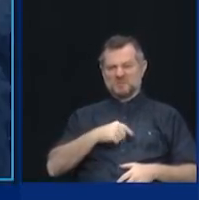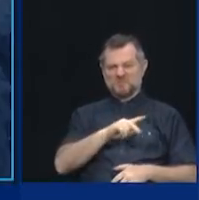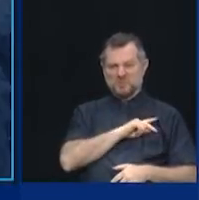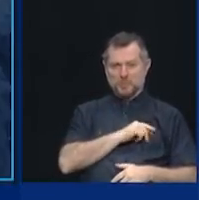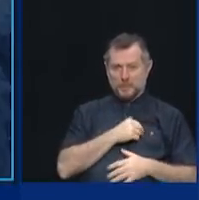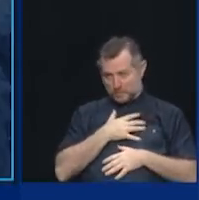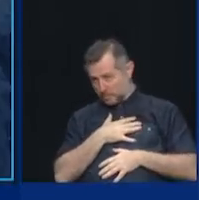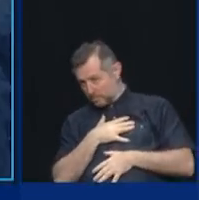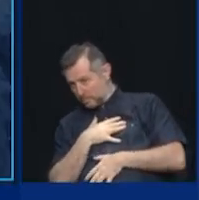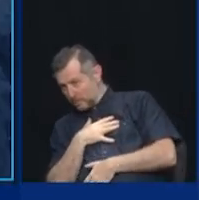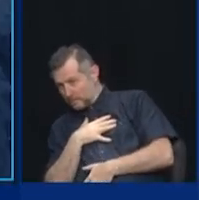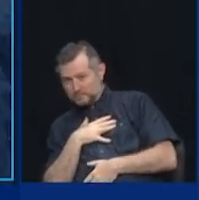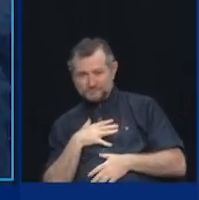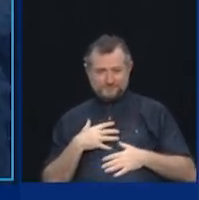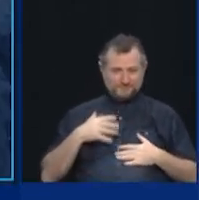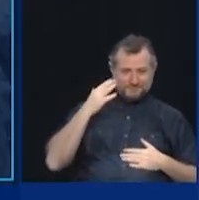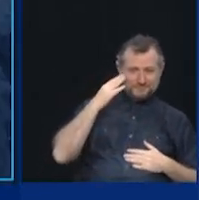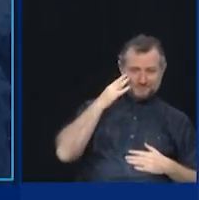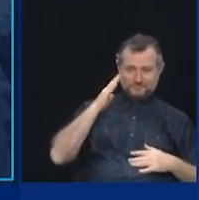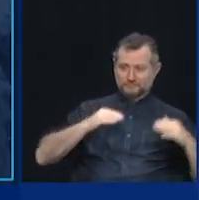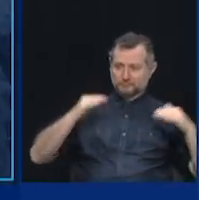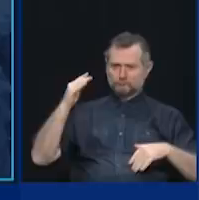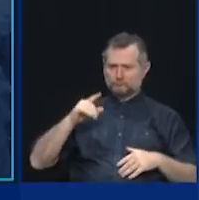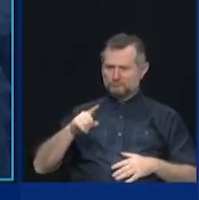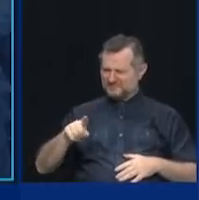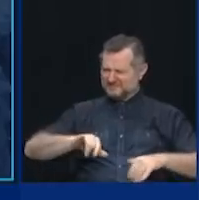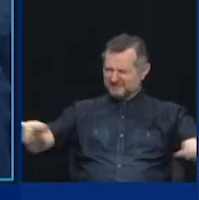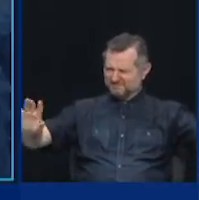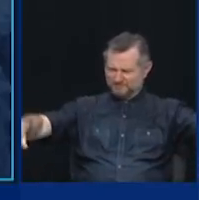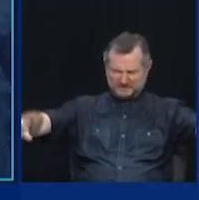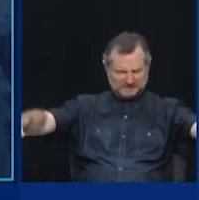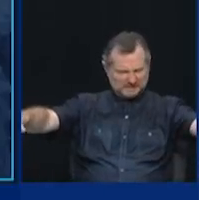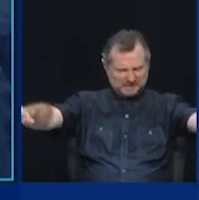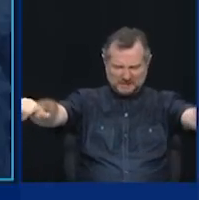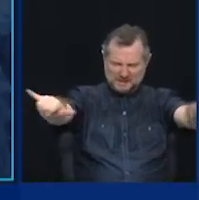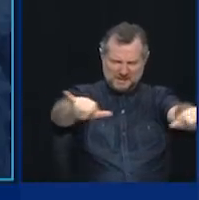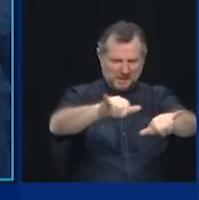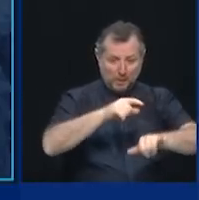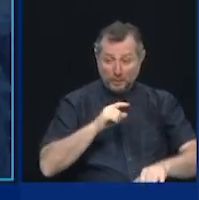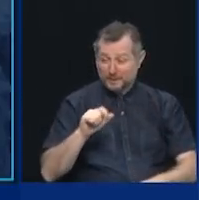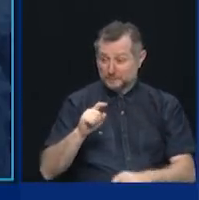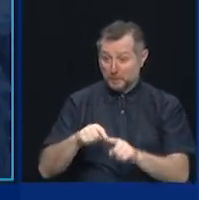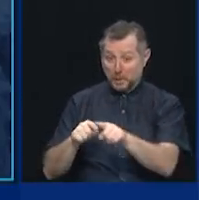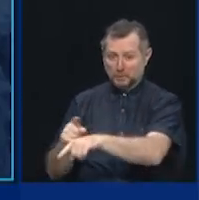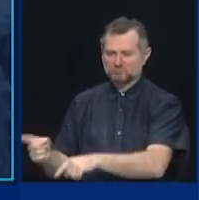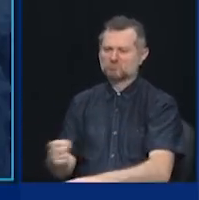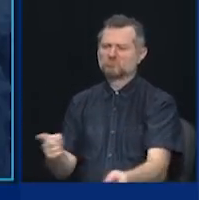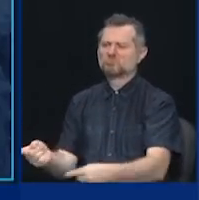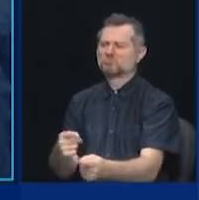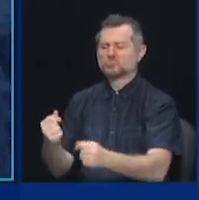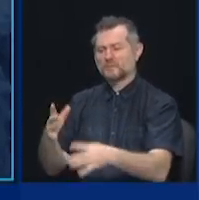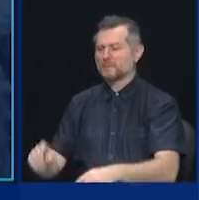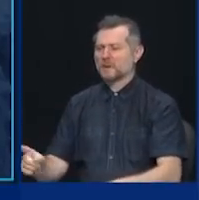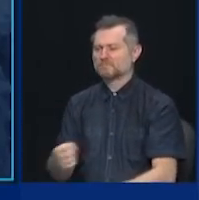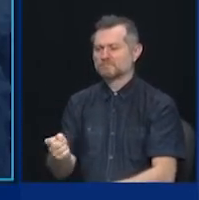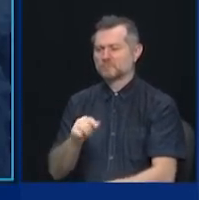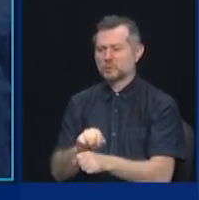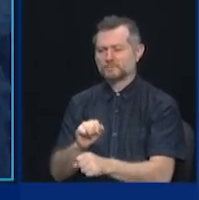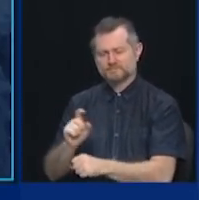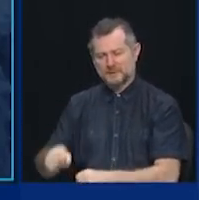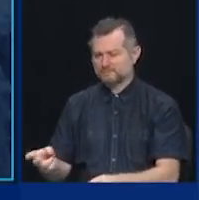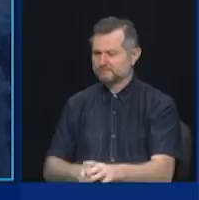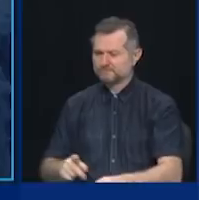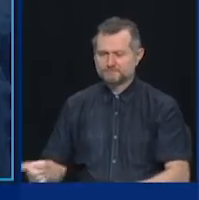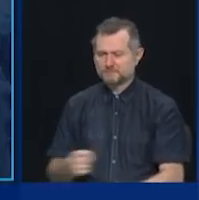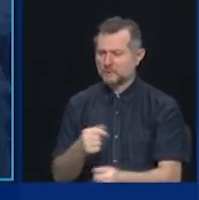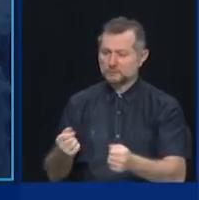the inconsistency. Everybody stay home to be safe. But not you, bus driver. You have to drive that bus so